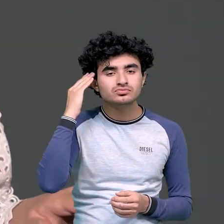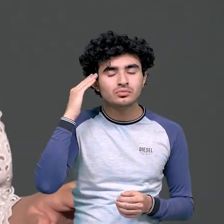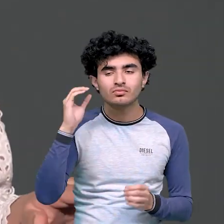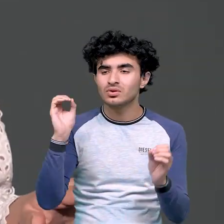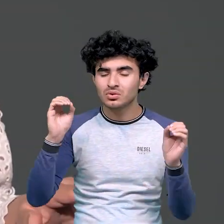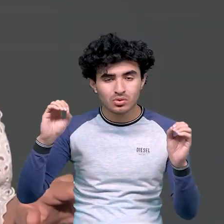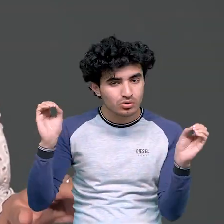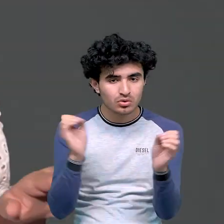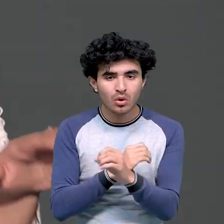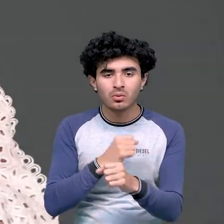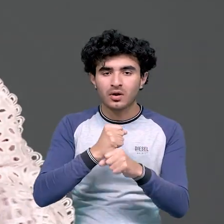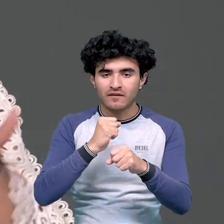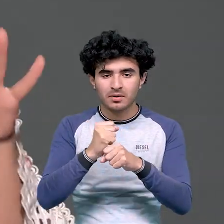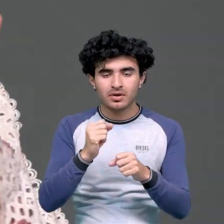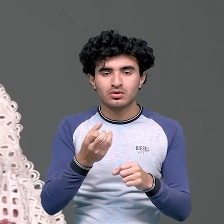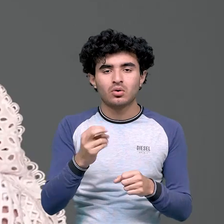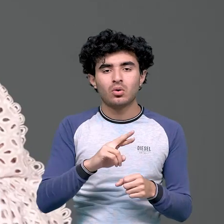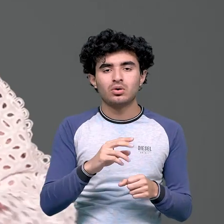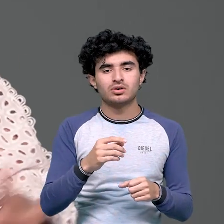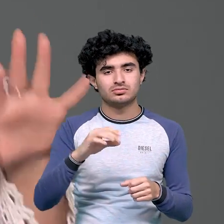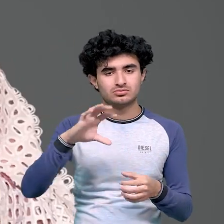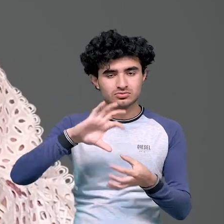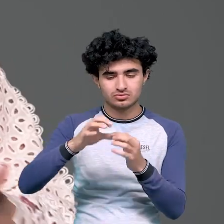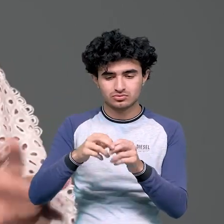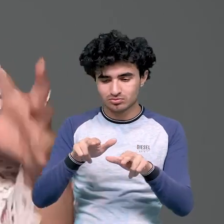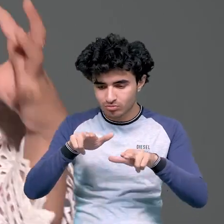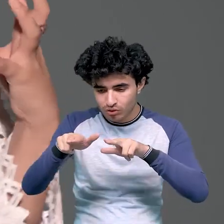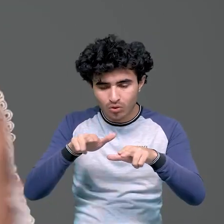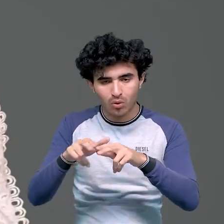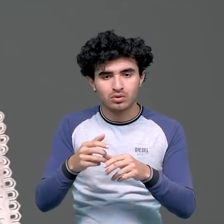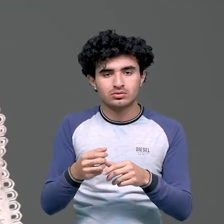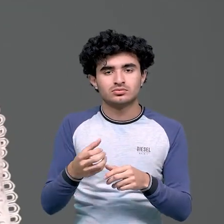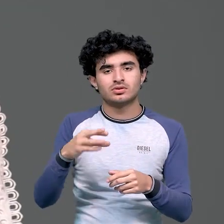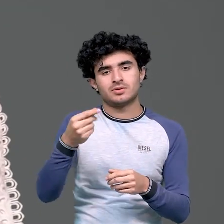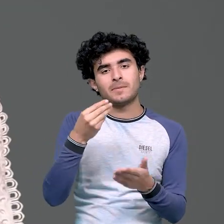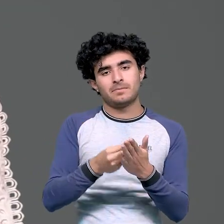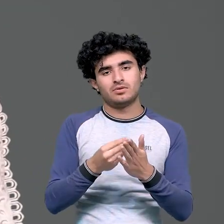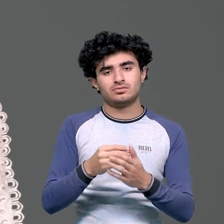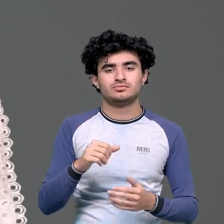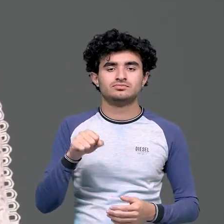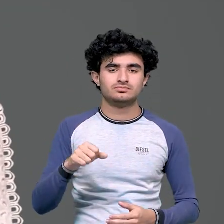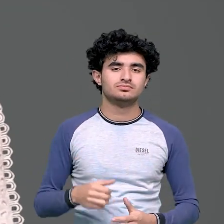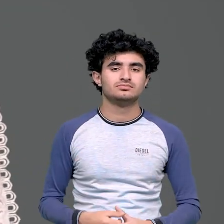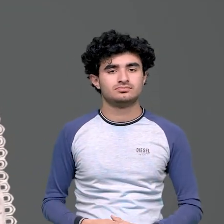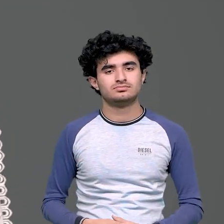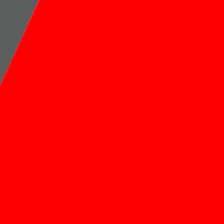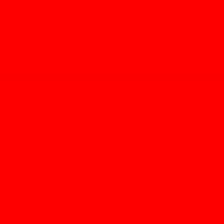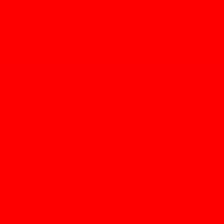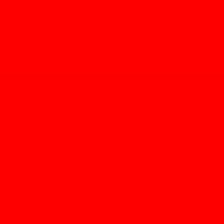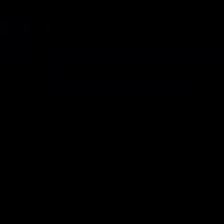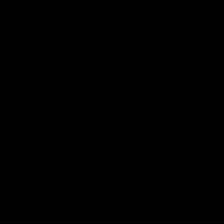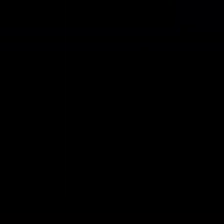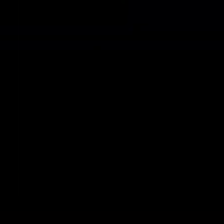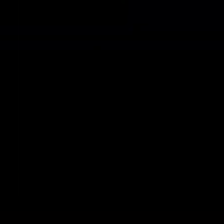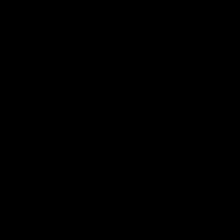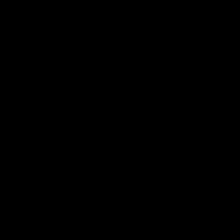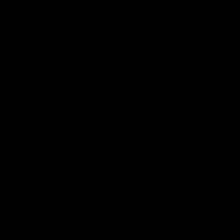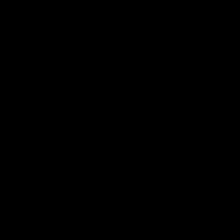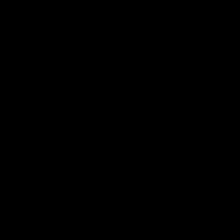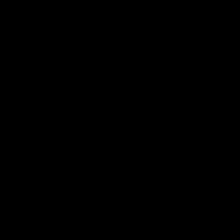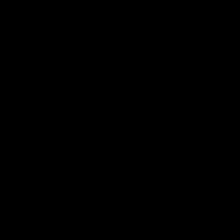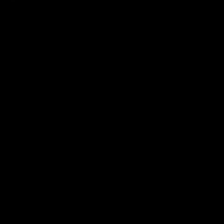all, and central authority or government can control the finances.